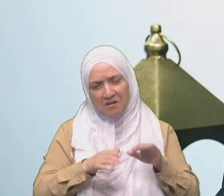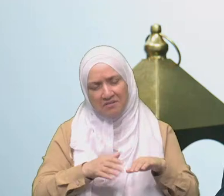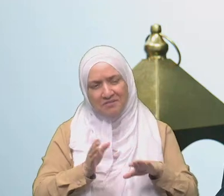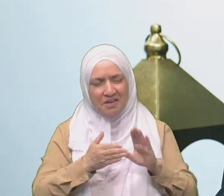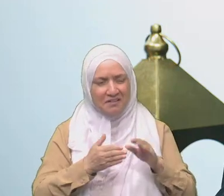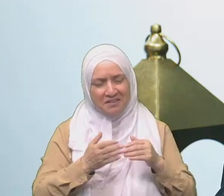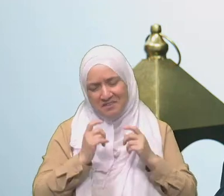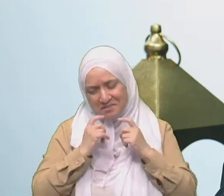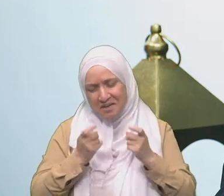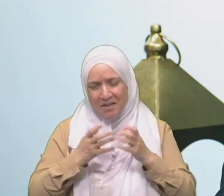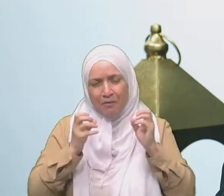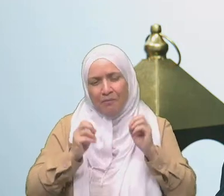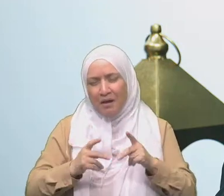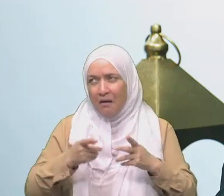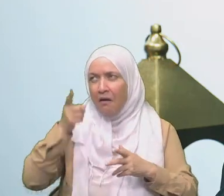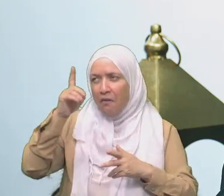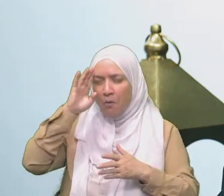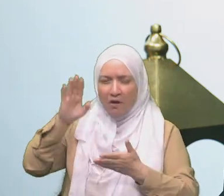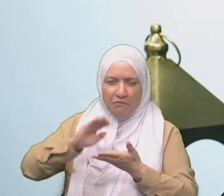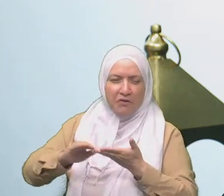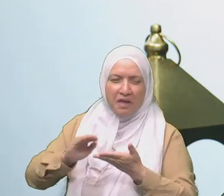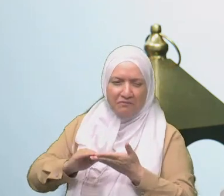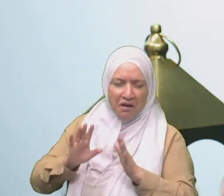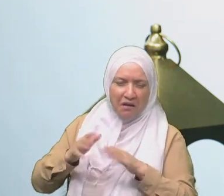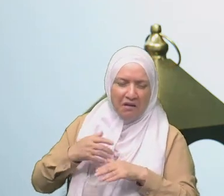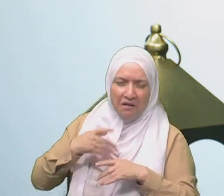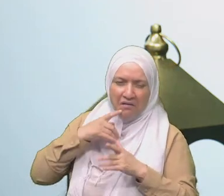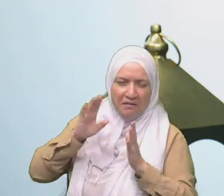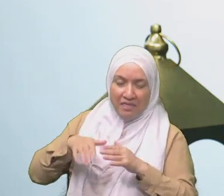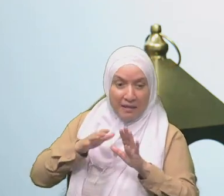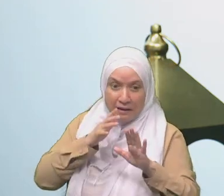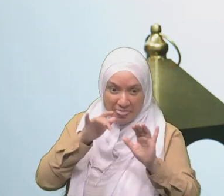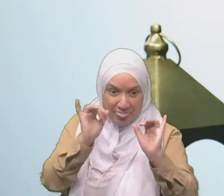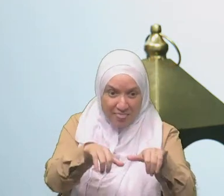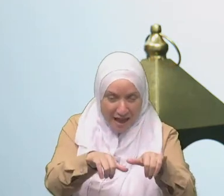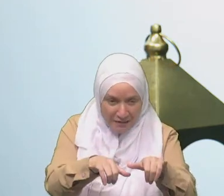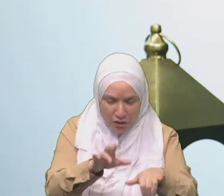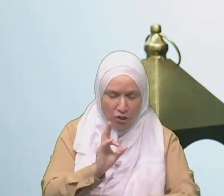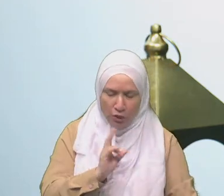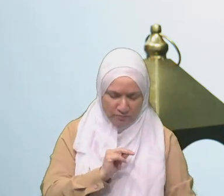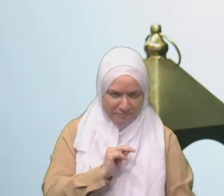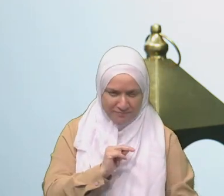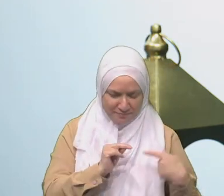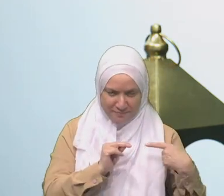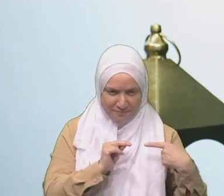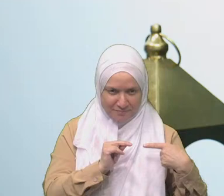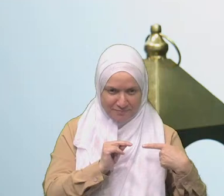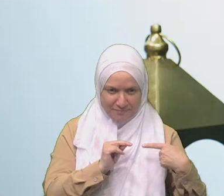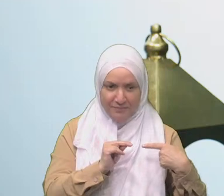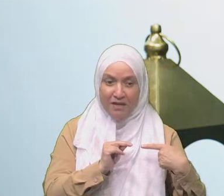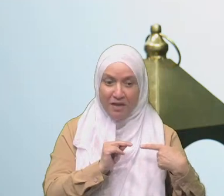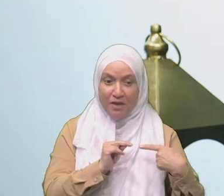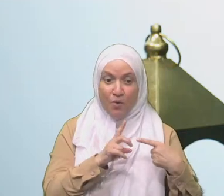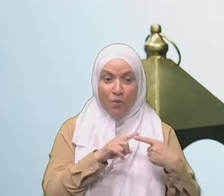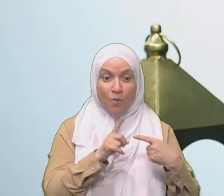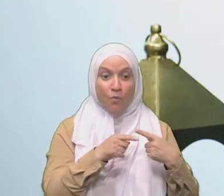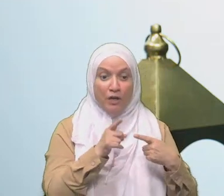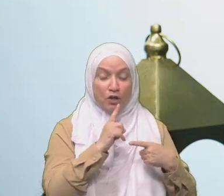have no meaning to them. So the beauty here is that when you embrace the identity of a